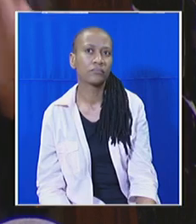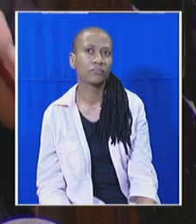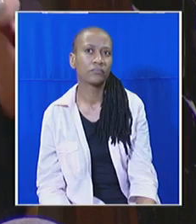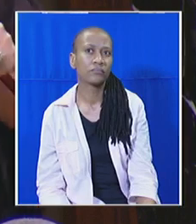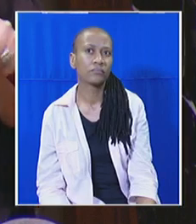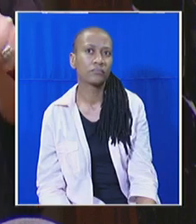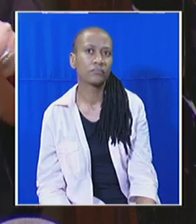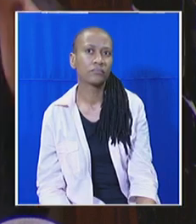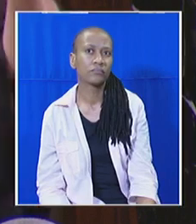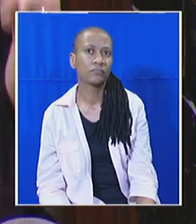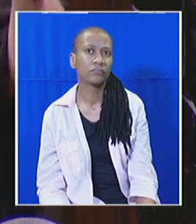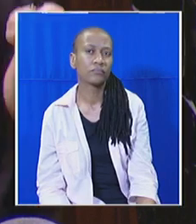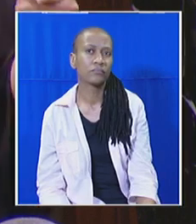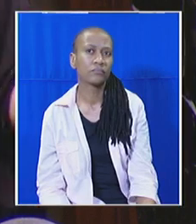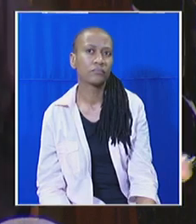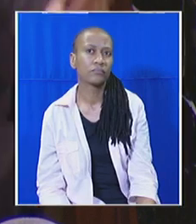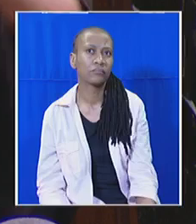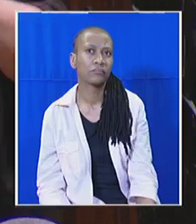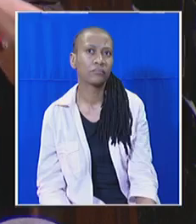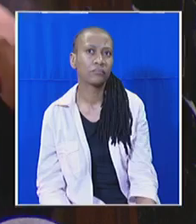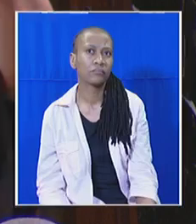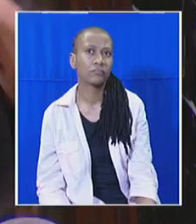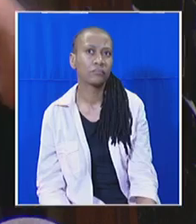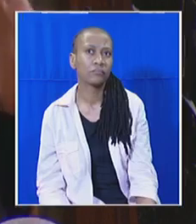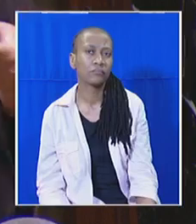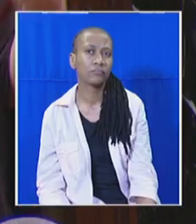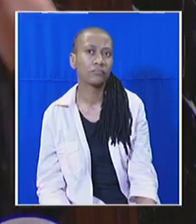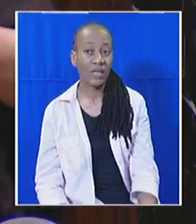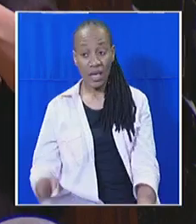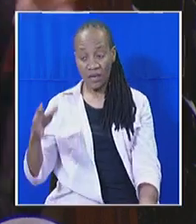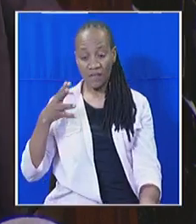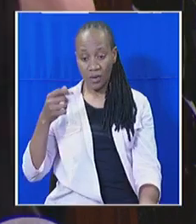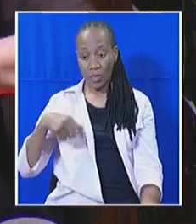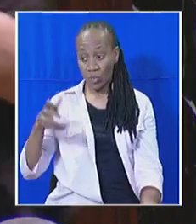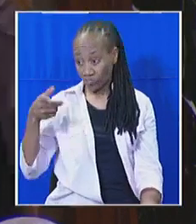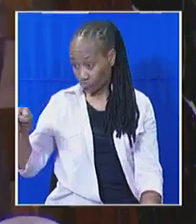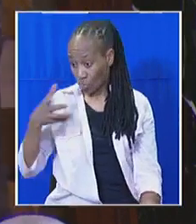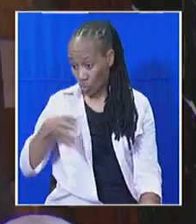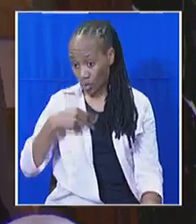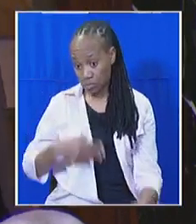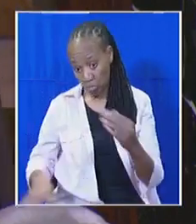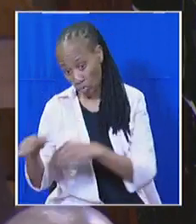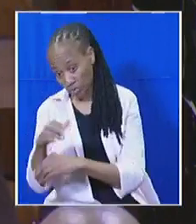from Castle Corner. So if they want us to come outside, I'm prepared to go outside. Let them come.